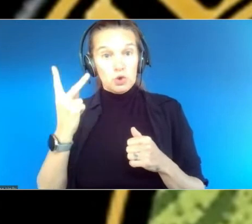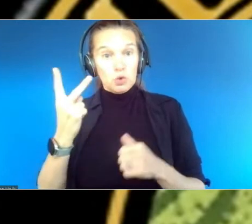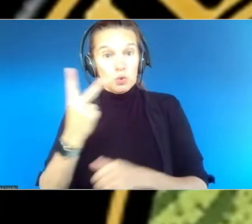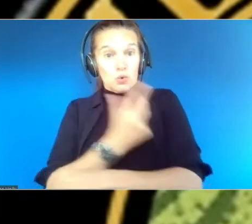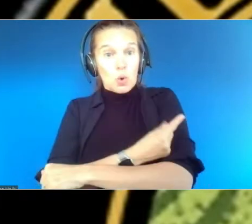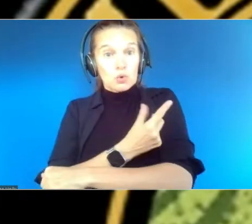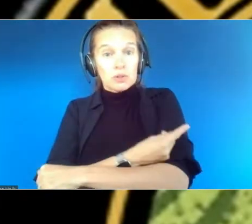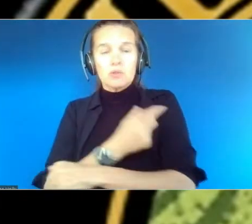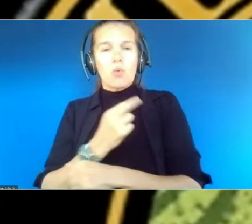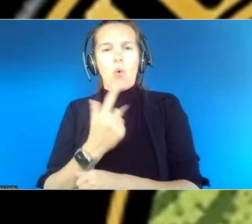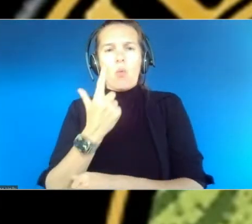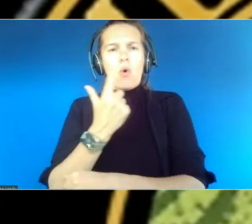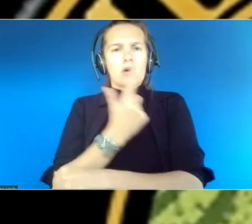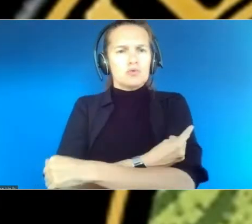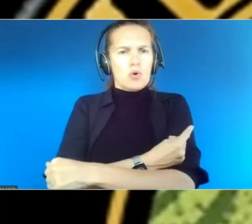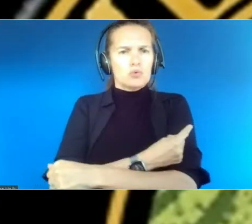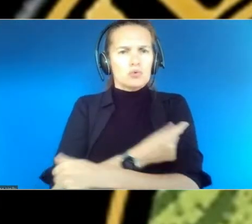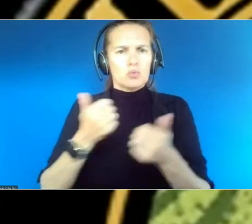just have 1?